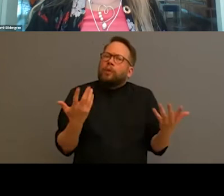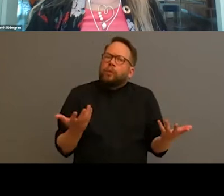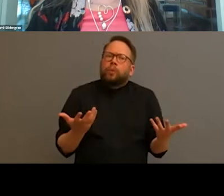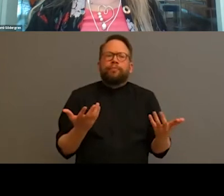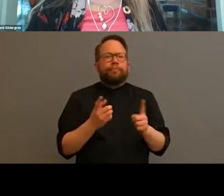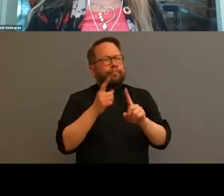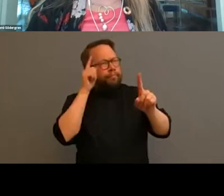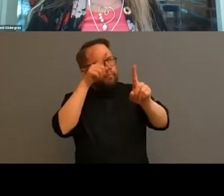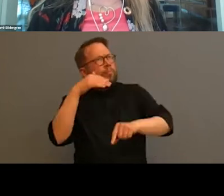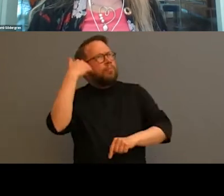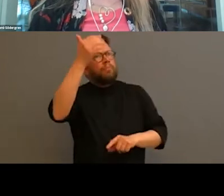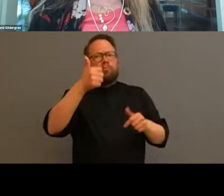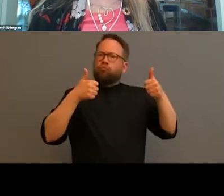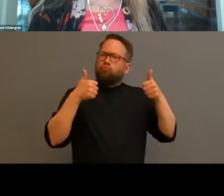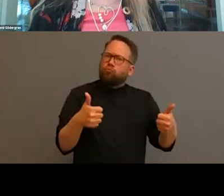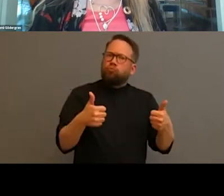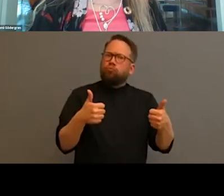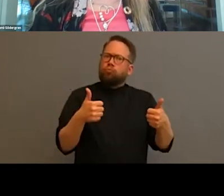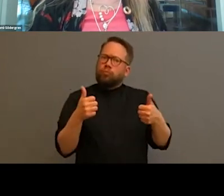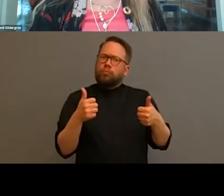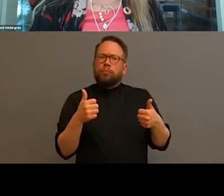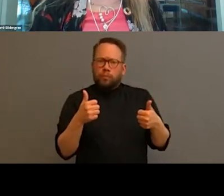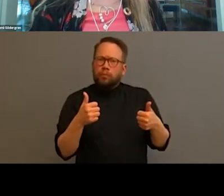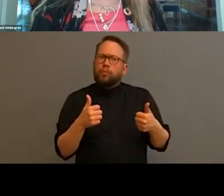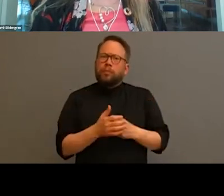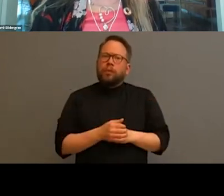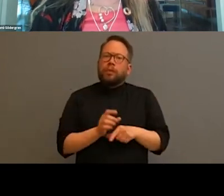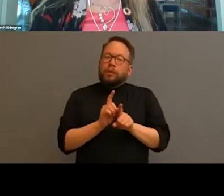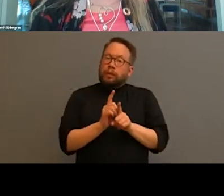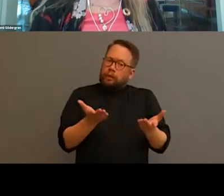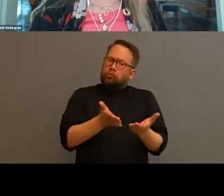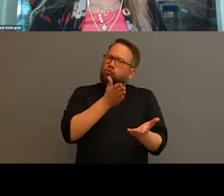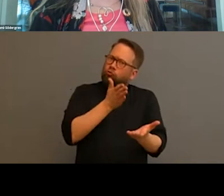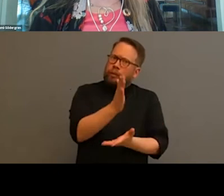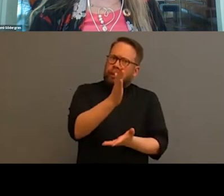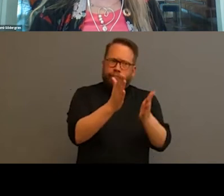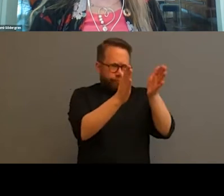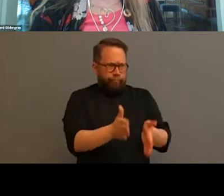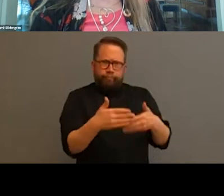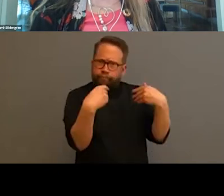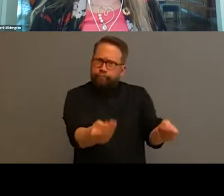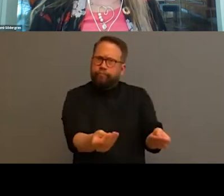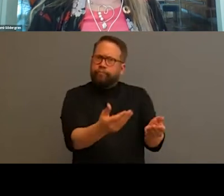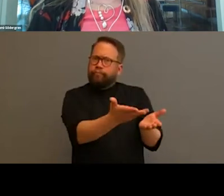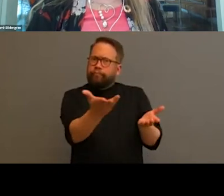Focus on the rights and the SDGs when implementing.